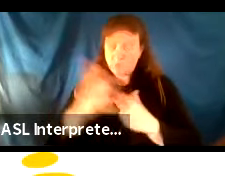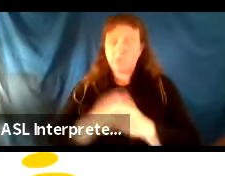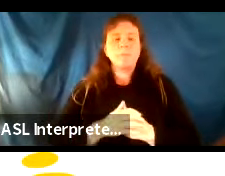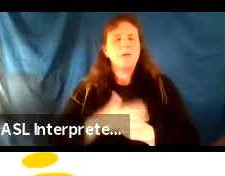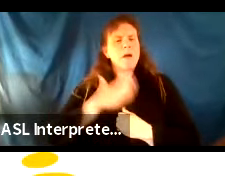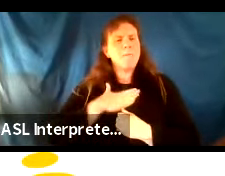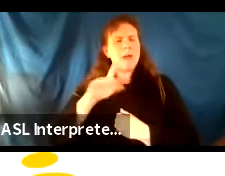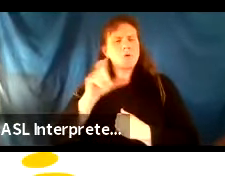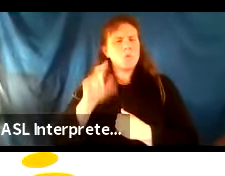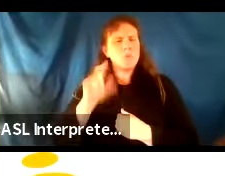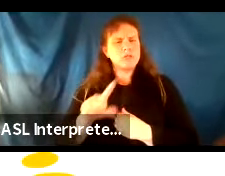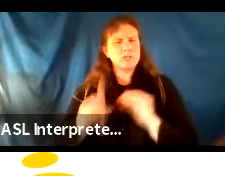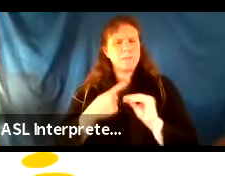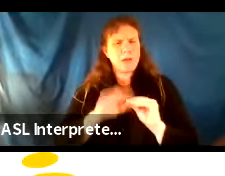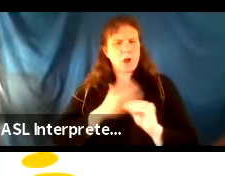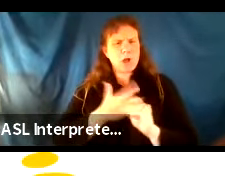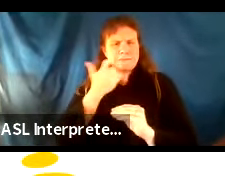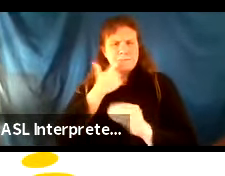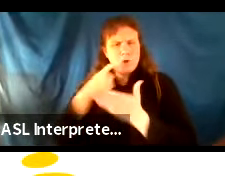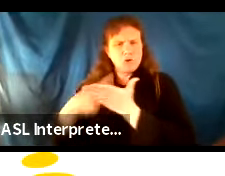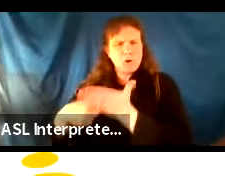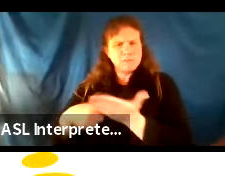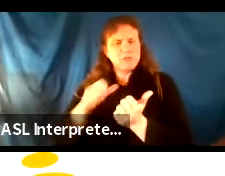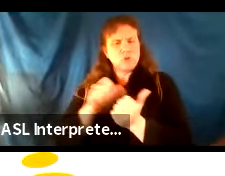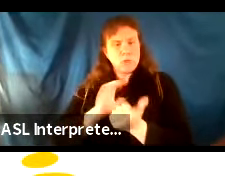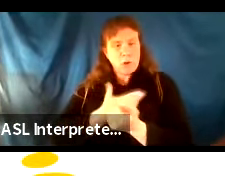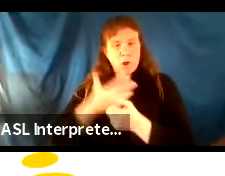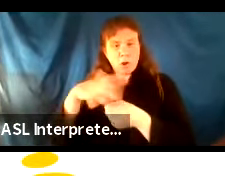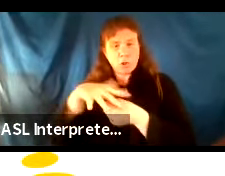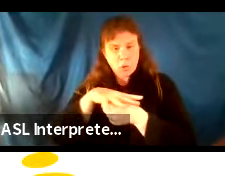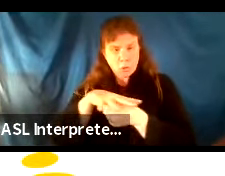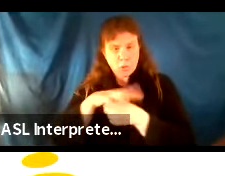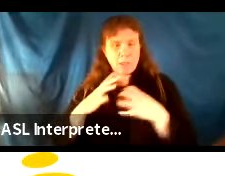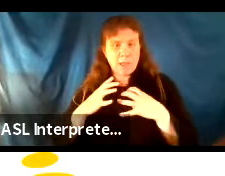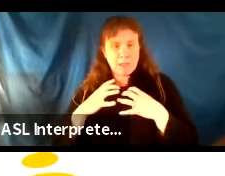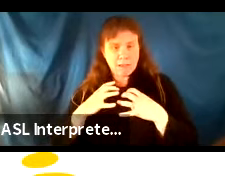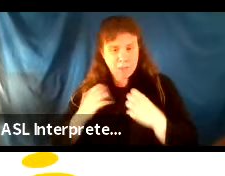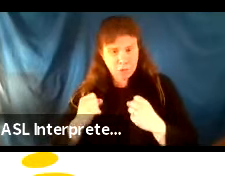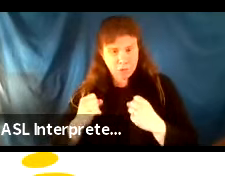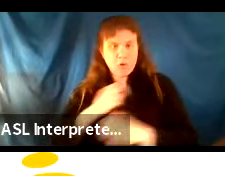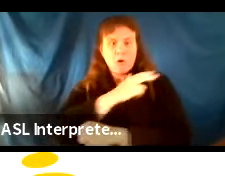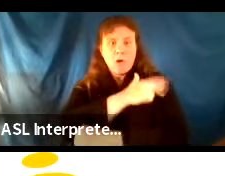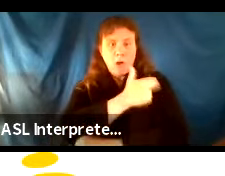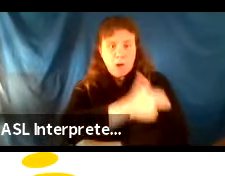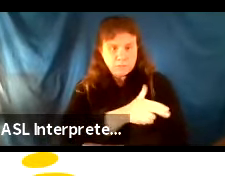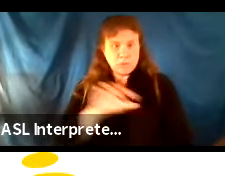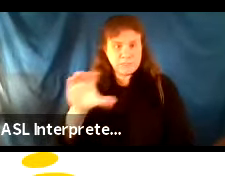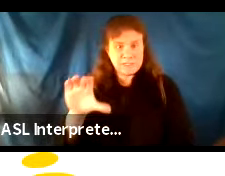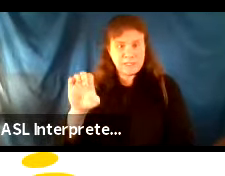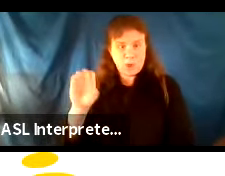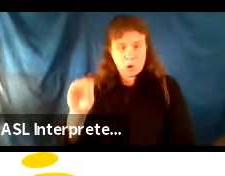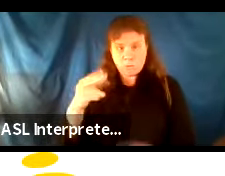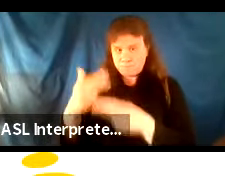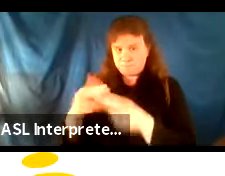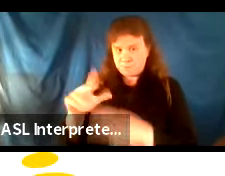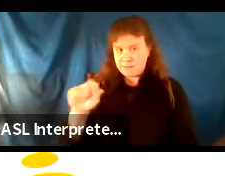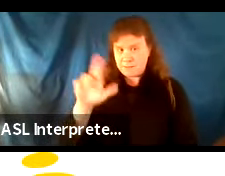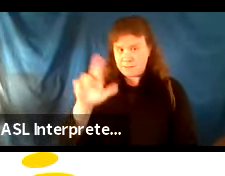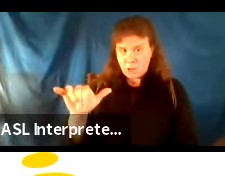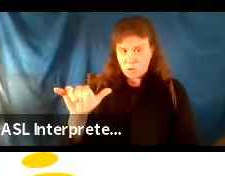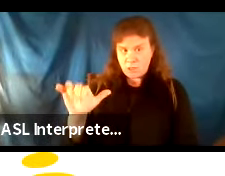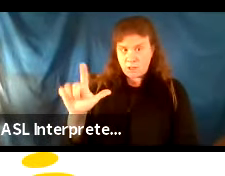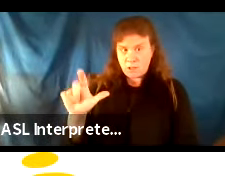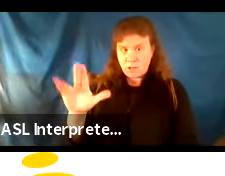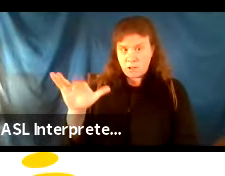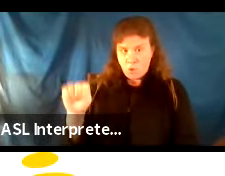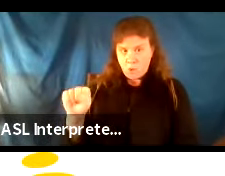a conversation that resulted today with our local health hospital CEO, Larry Lewis, actually asked that question.